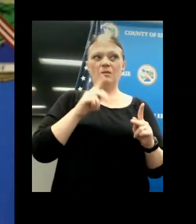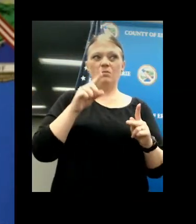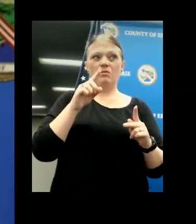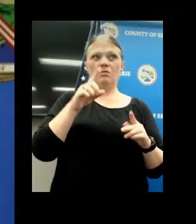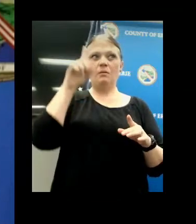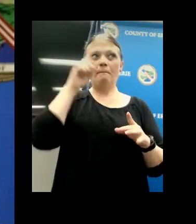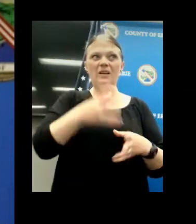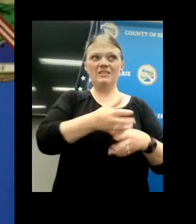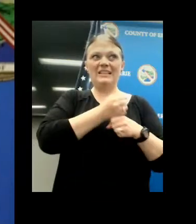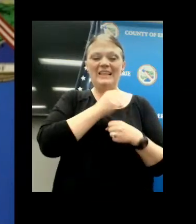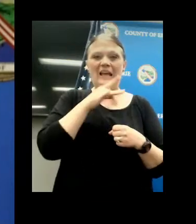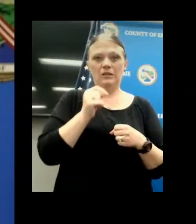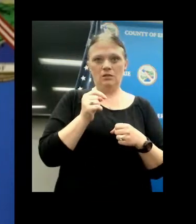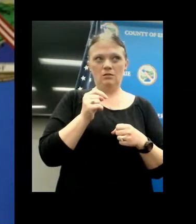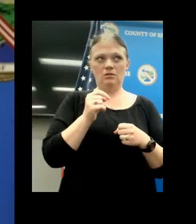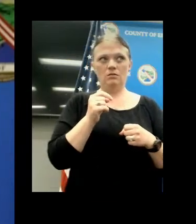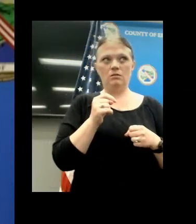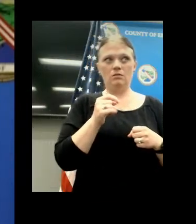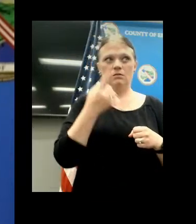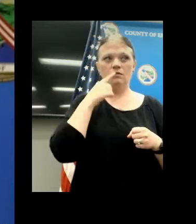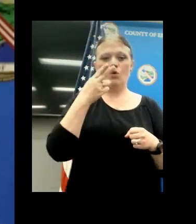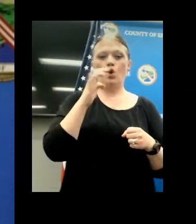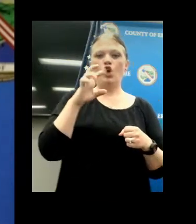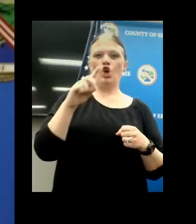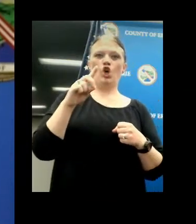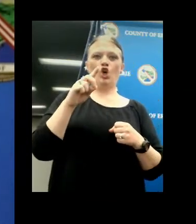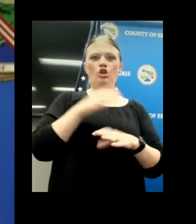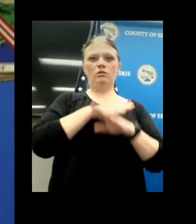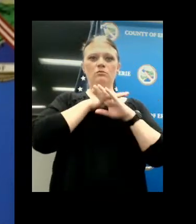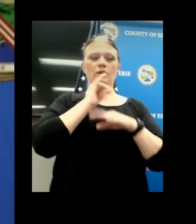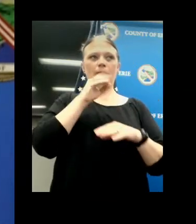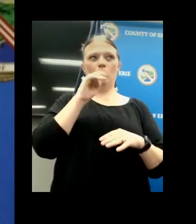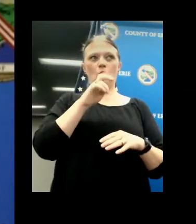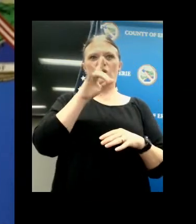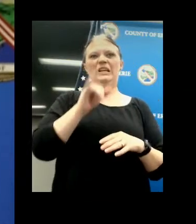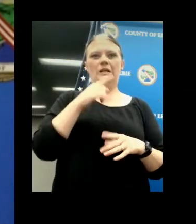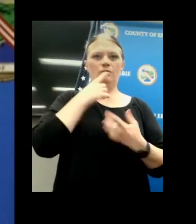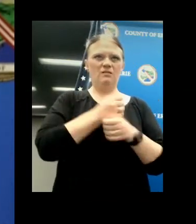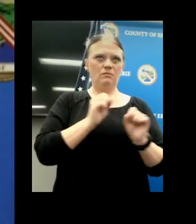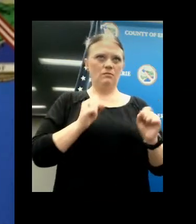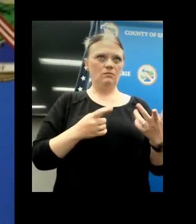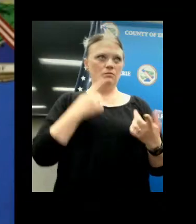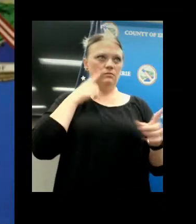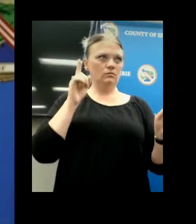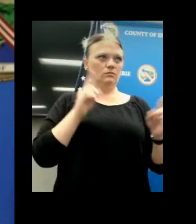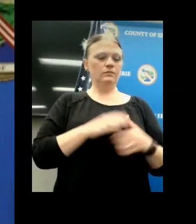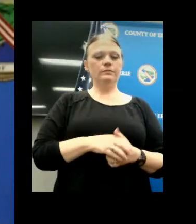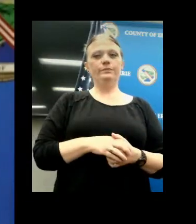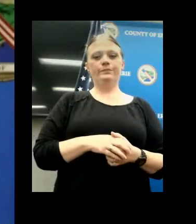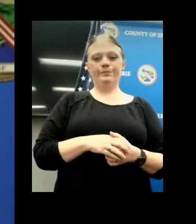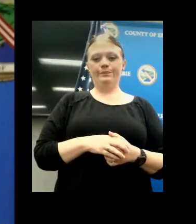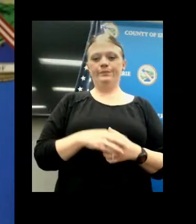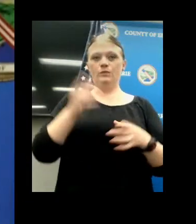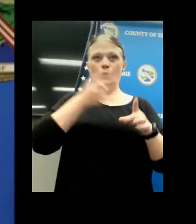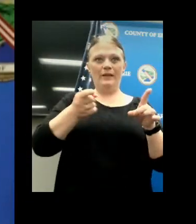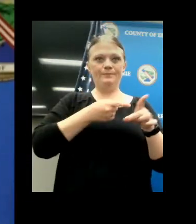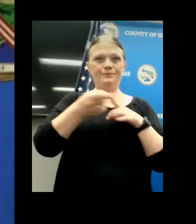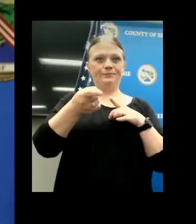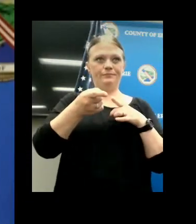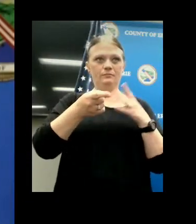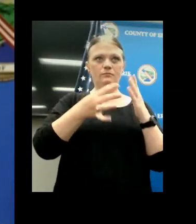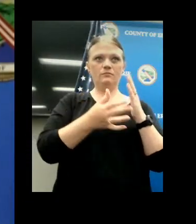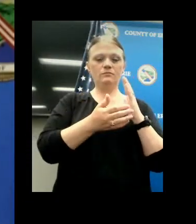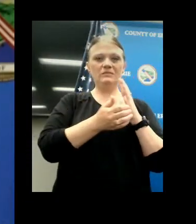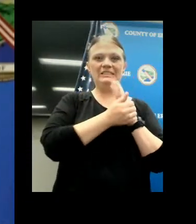to get it in order for herd immunity to work and everybody to be actually safe? Right. So the experts